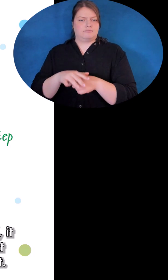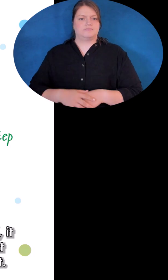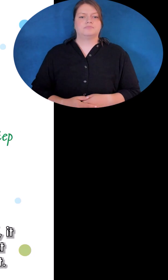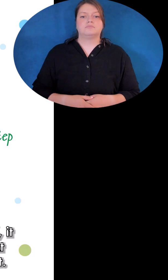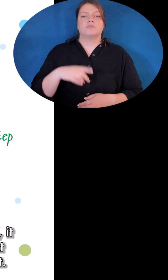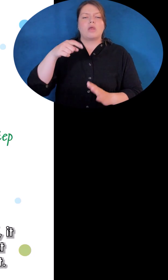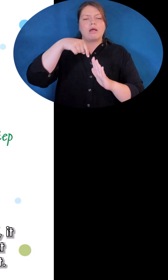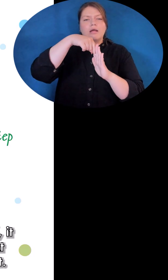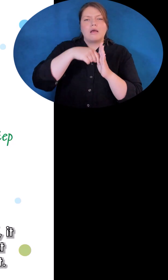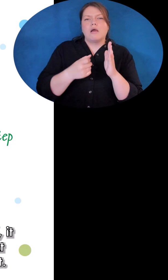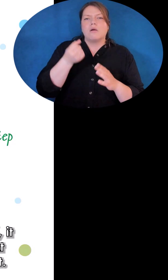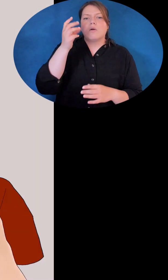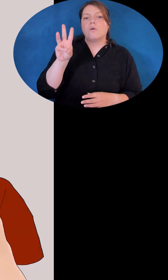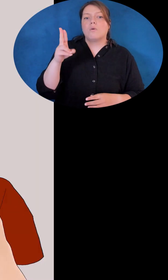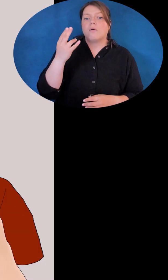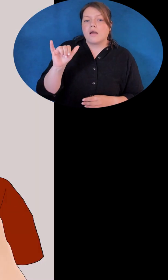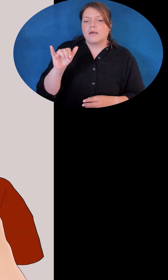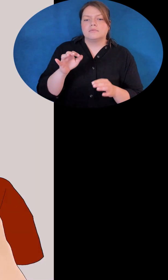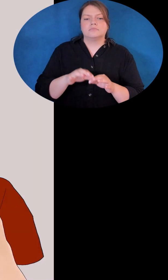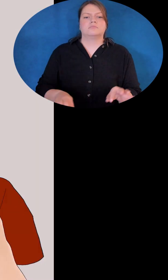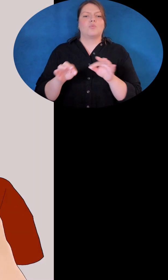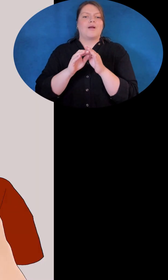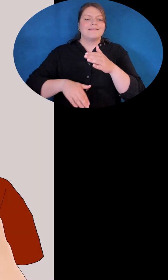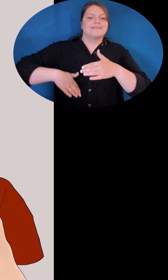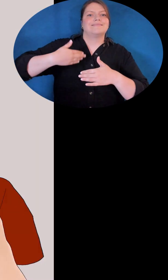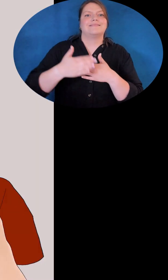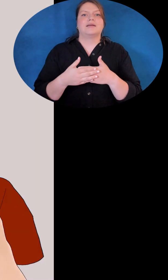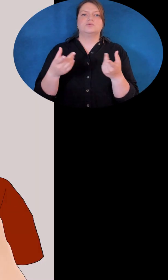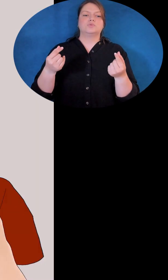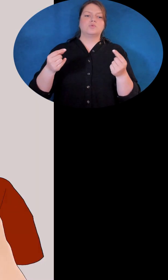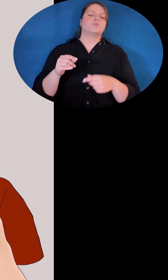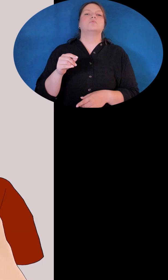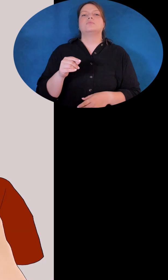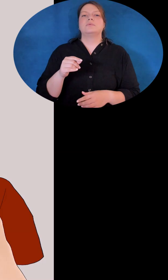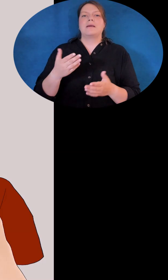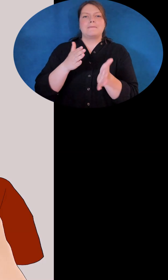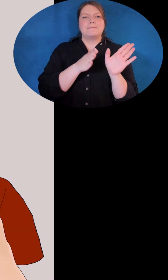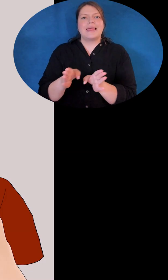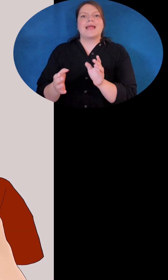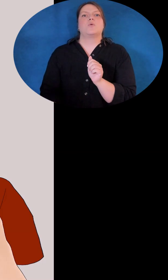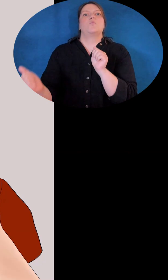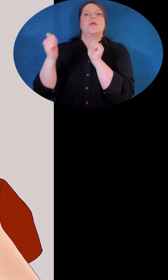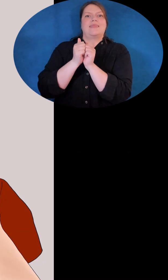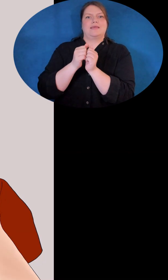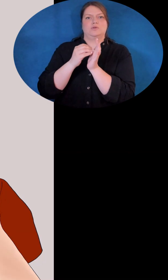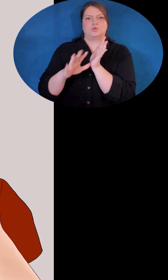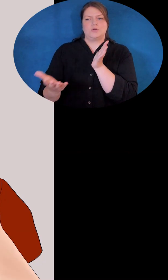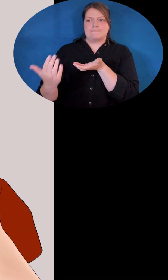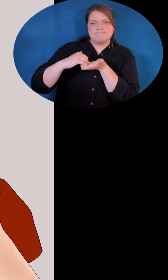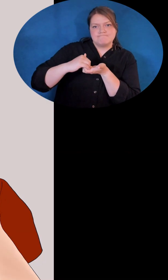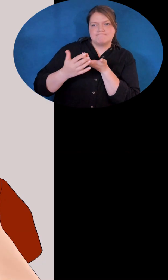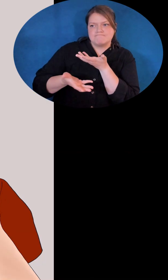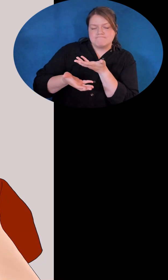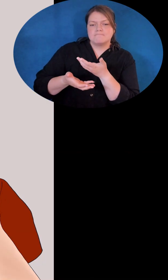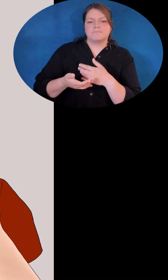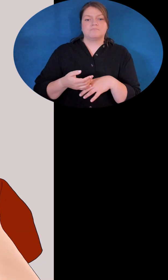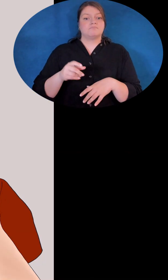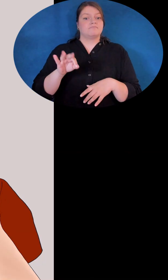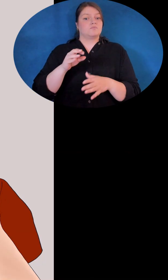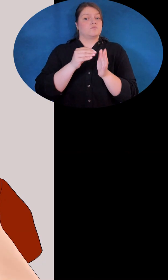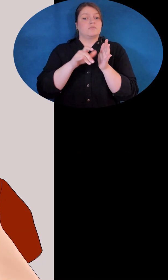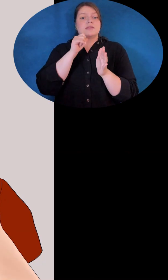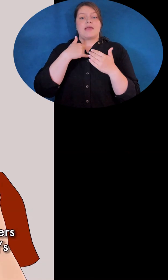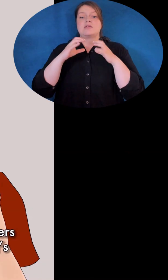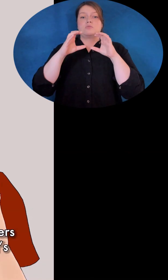and co-plan with the student. If the student doesn't have a communication system that is understood by all yet, or asking them is not